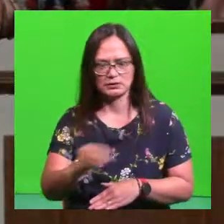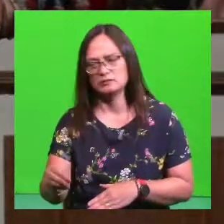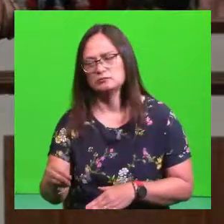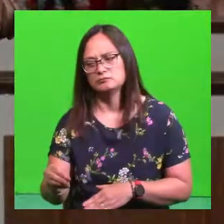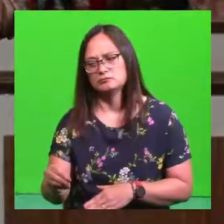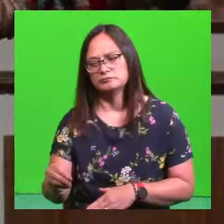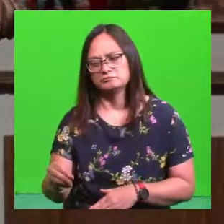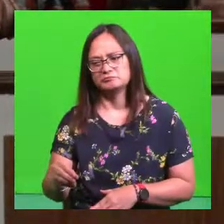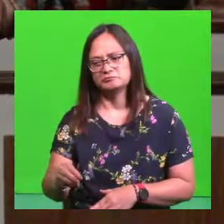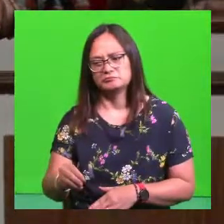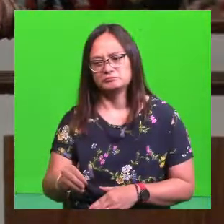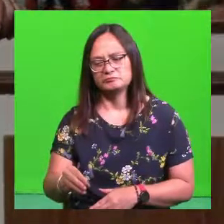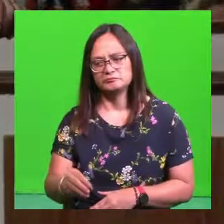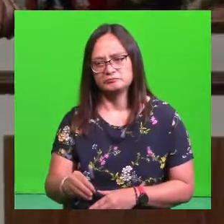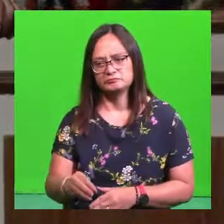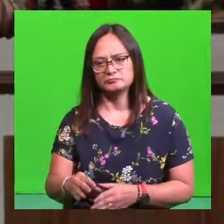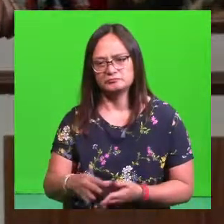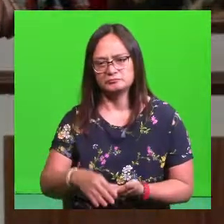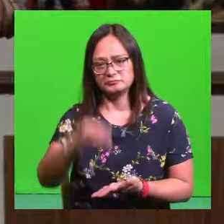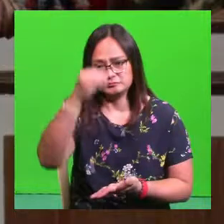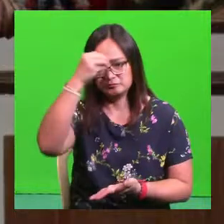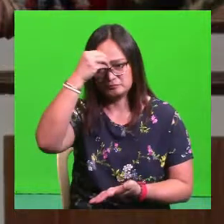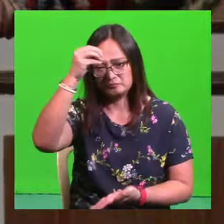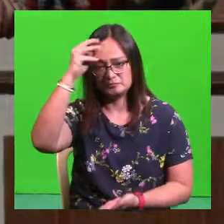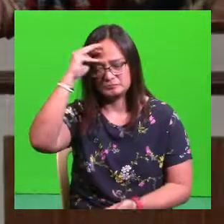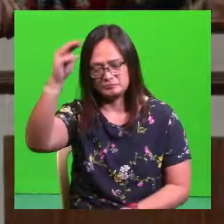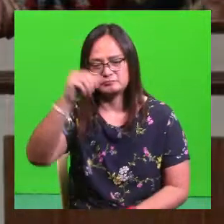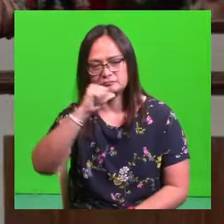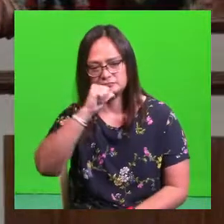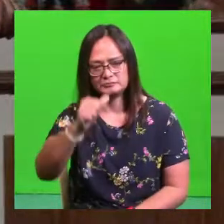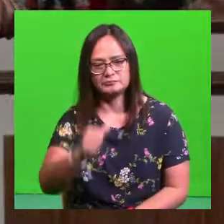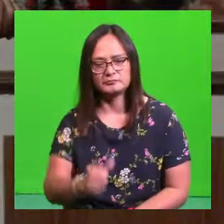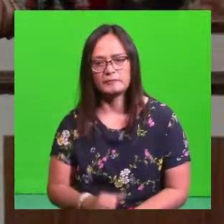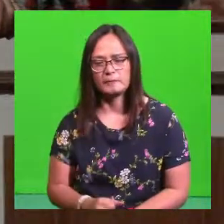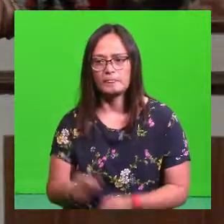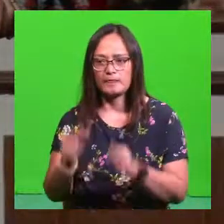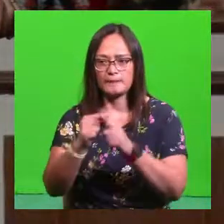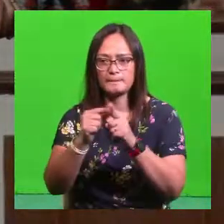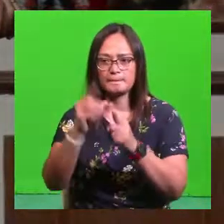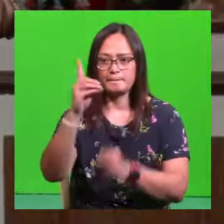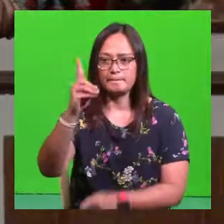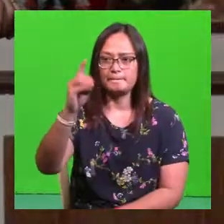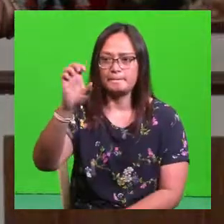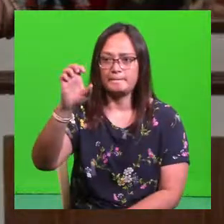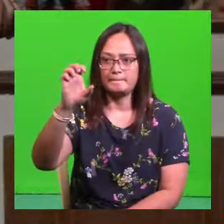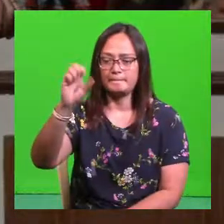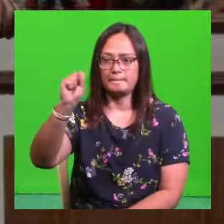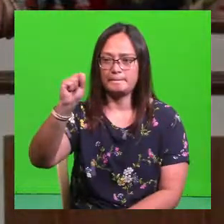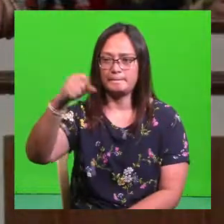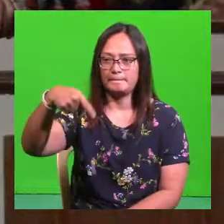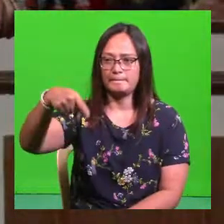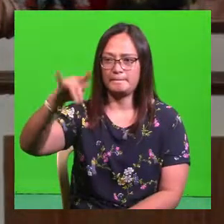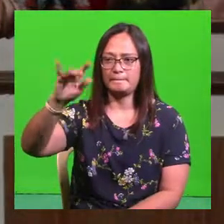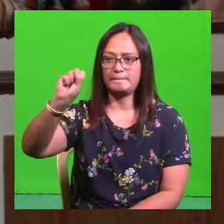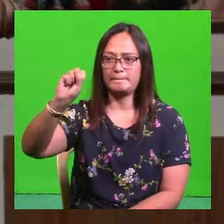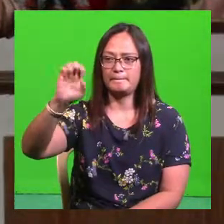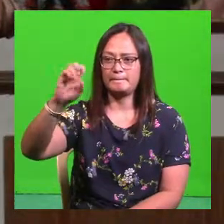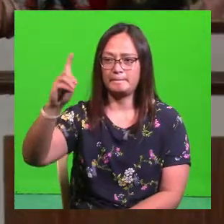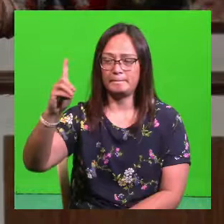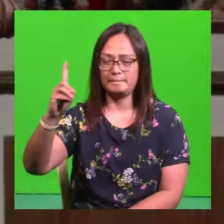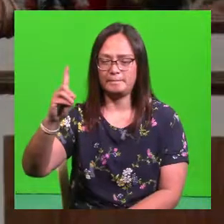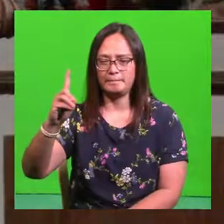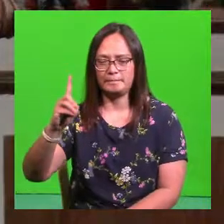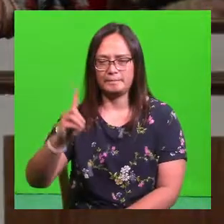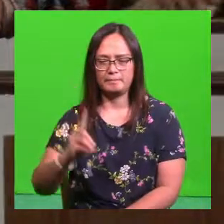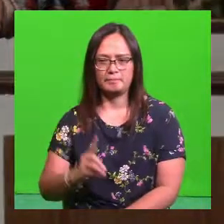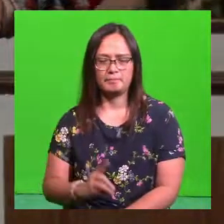Alam niyo po yung word na despise, hindi po yan equivalent sa bashed. Okay? Sa